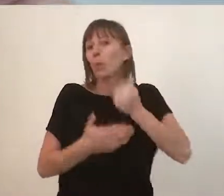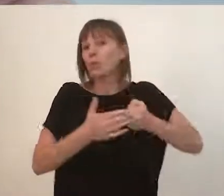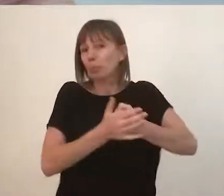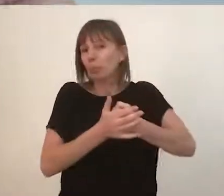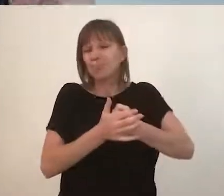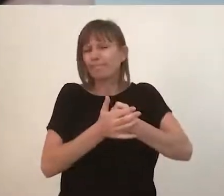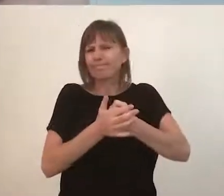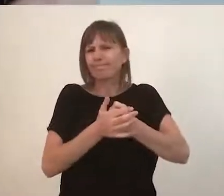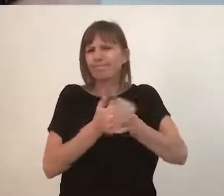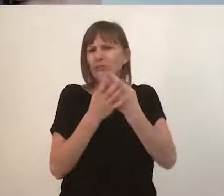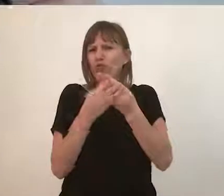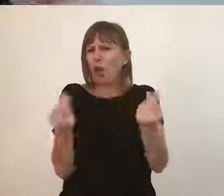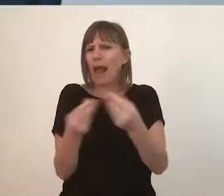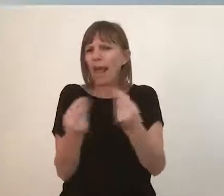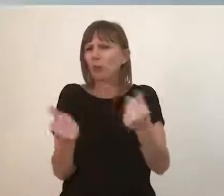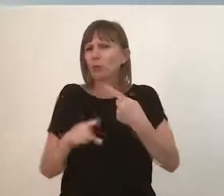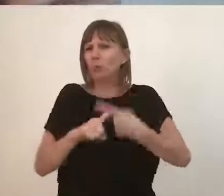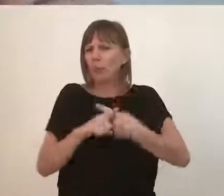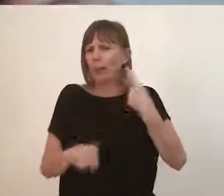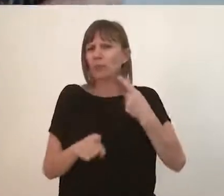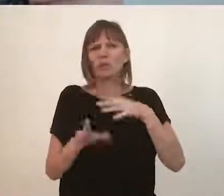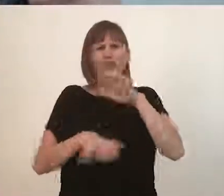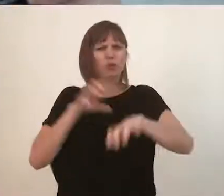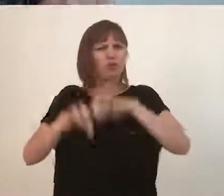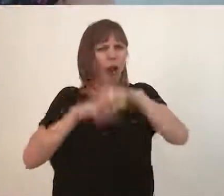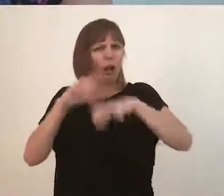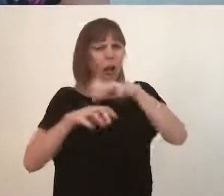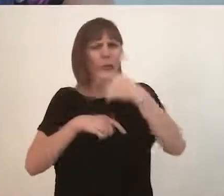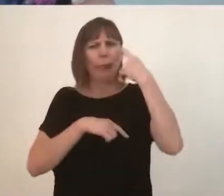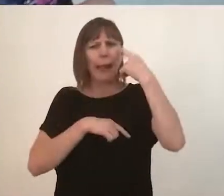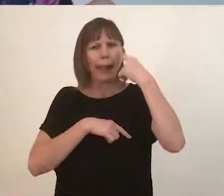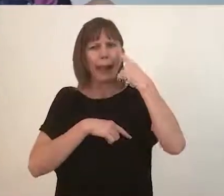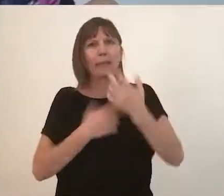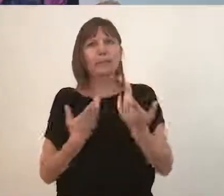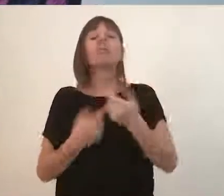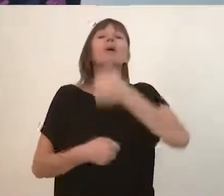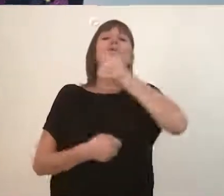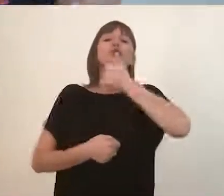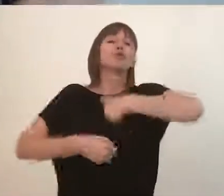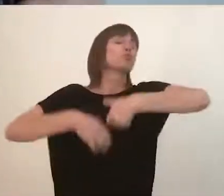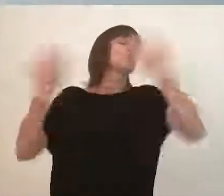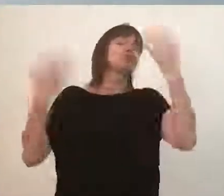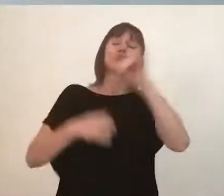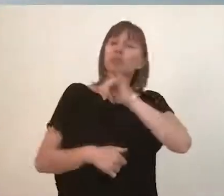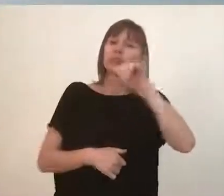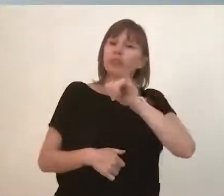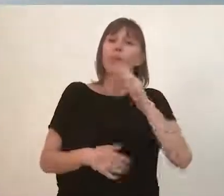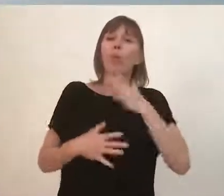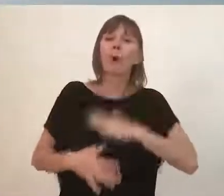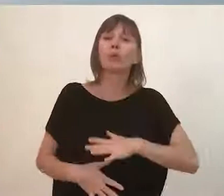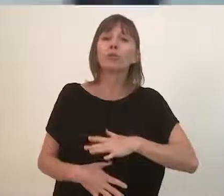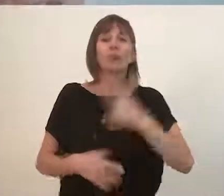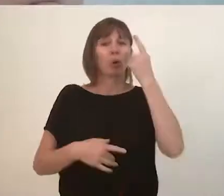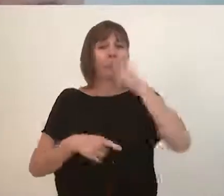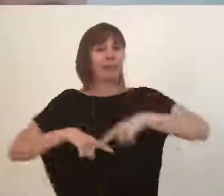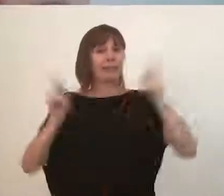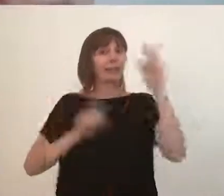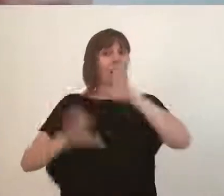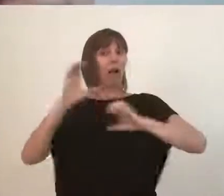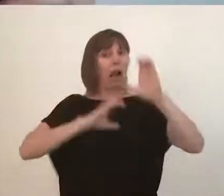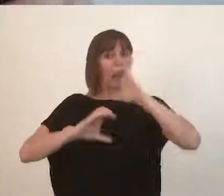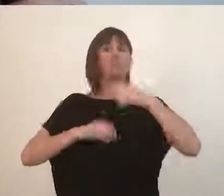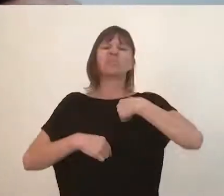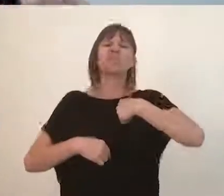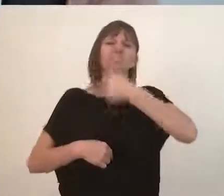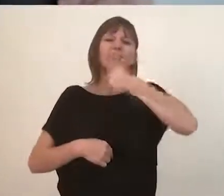it just kept drying out, and that's why I was really struggling to get the product onto my eyes. You can use whatever eyeliners